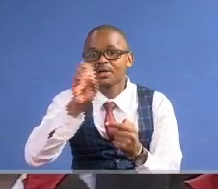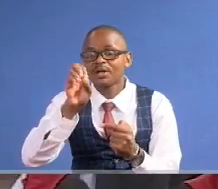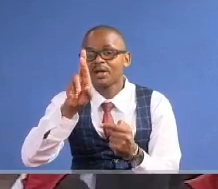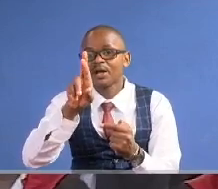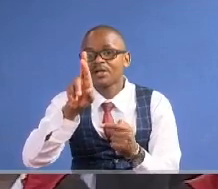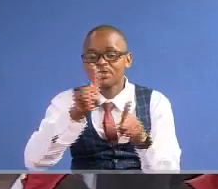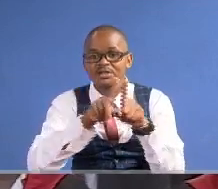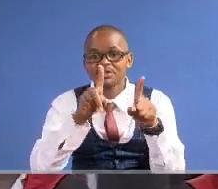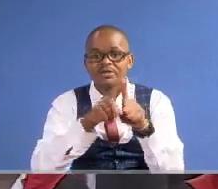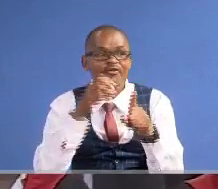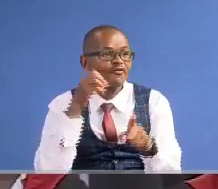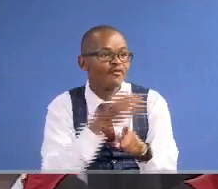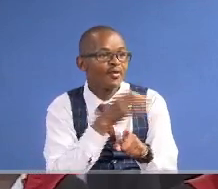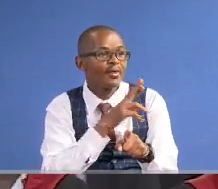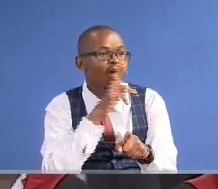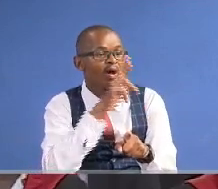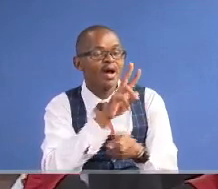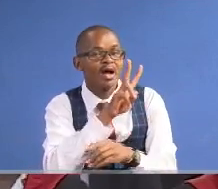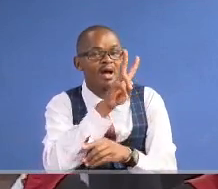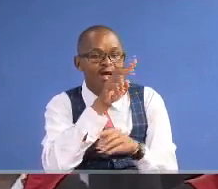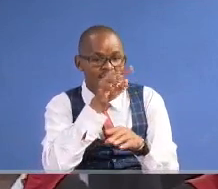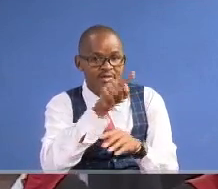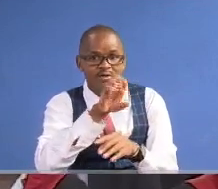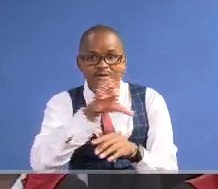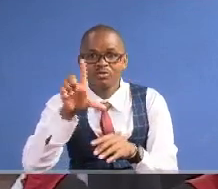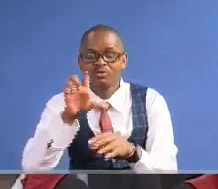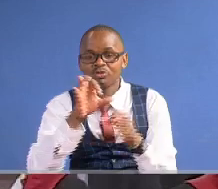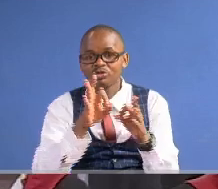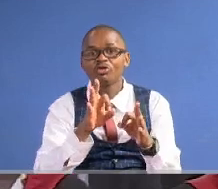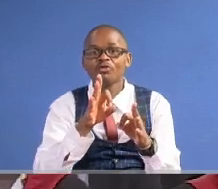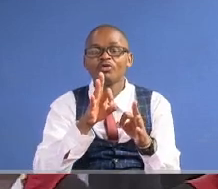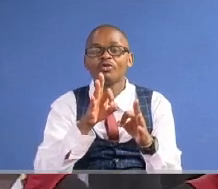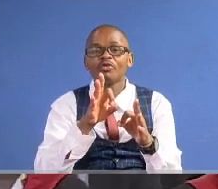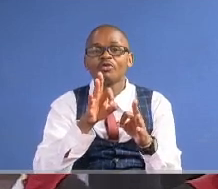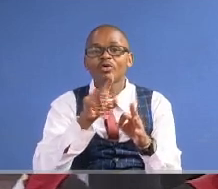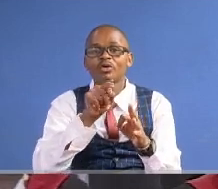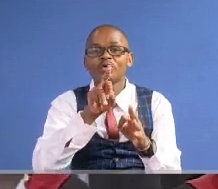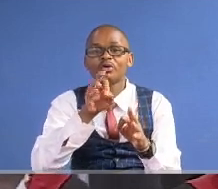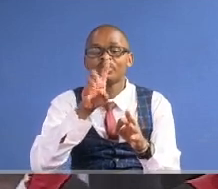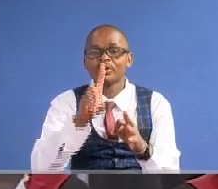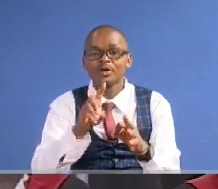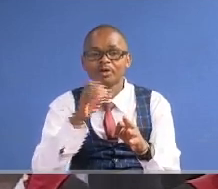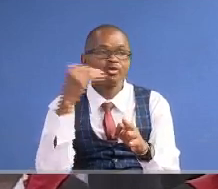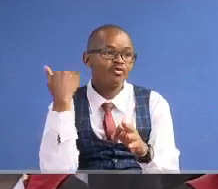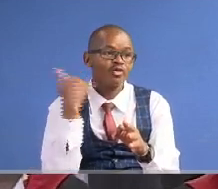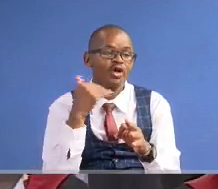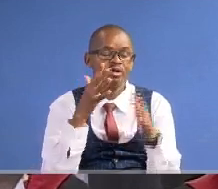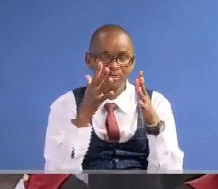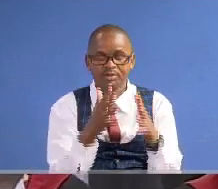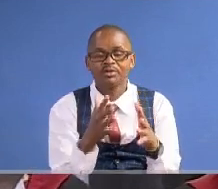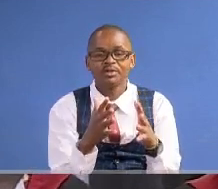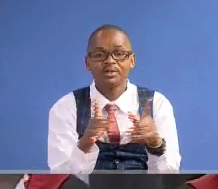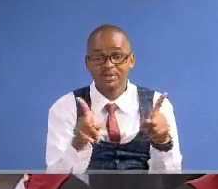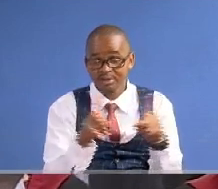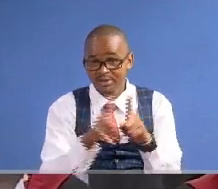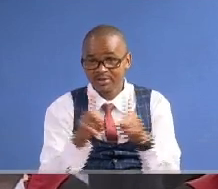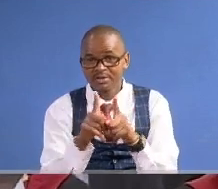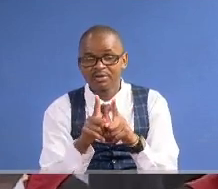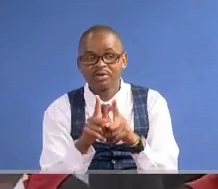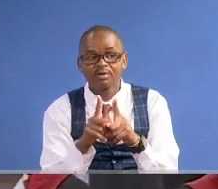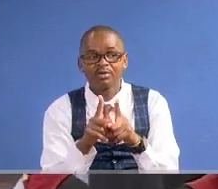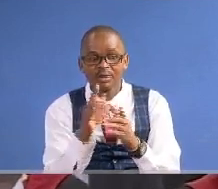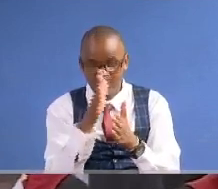and fear are the tools of trade of terrorists and